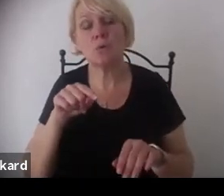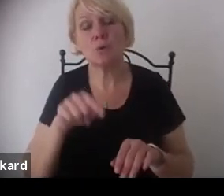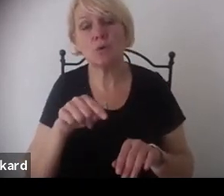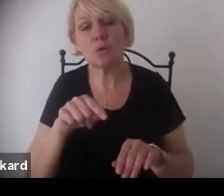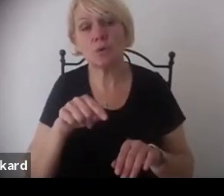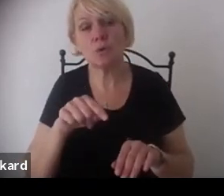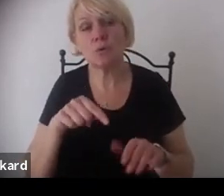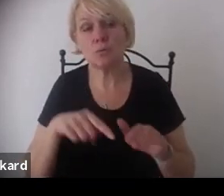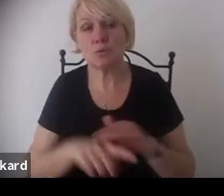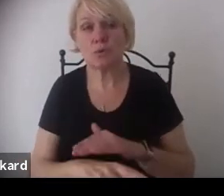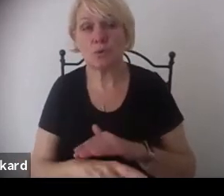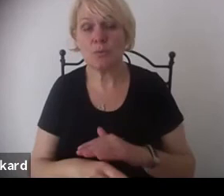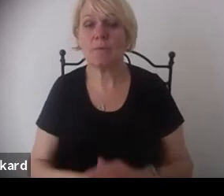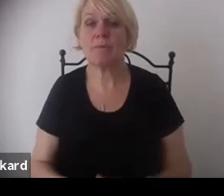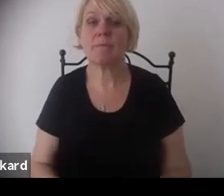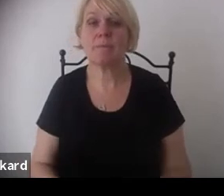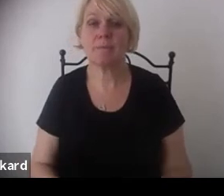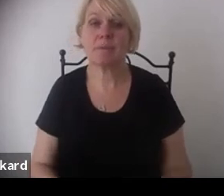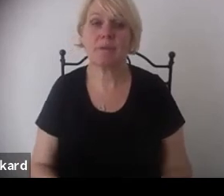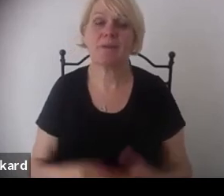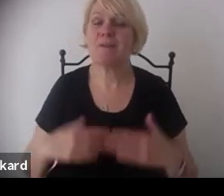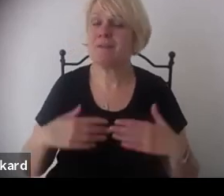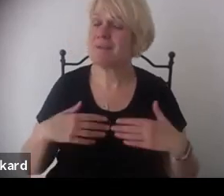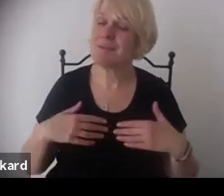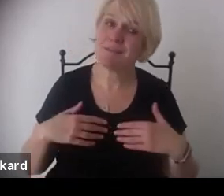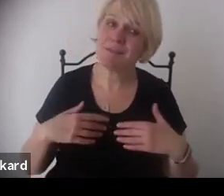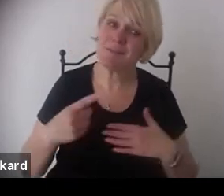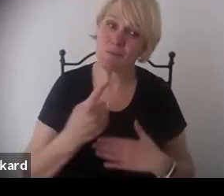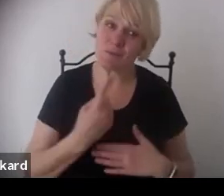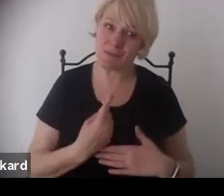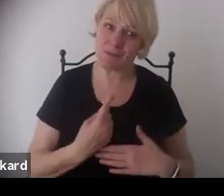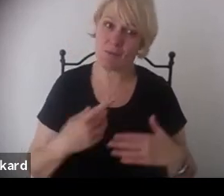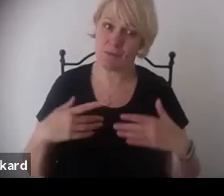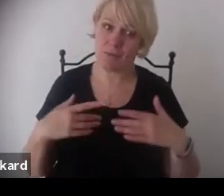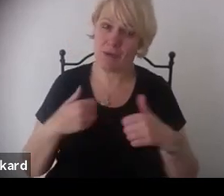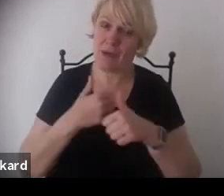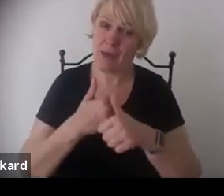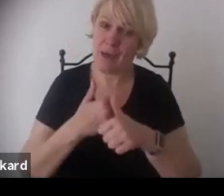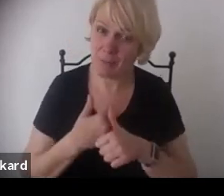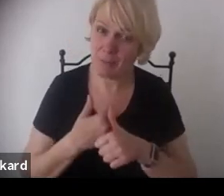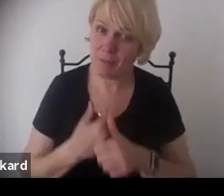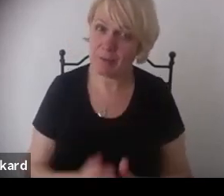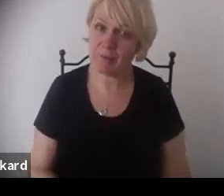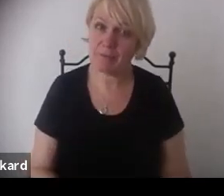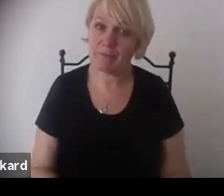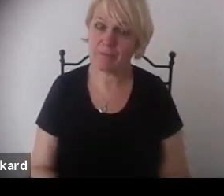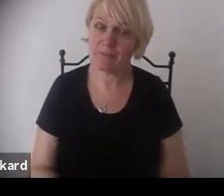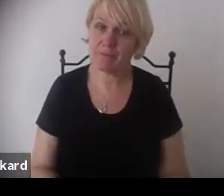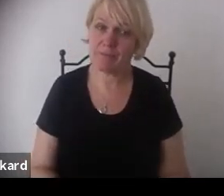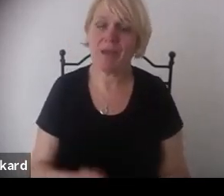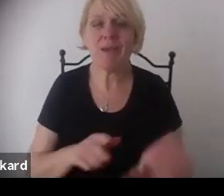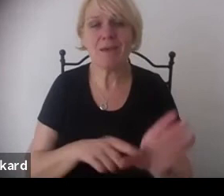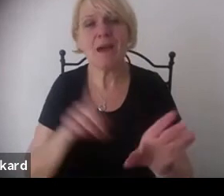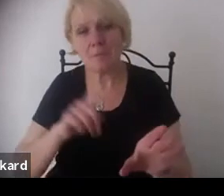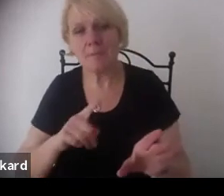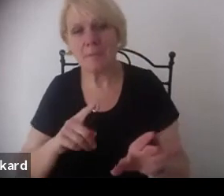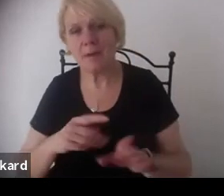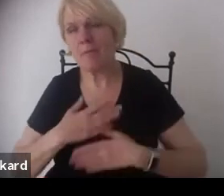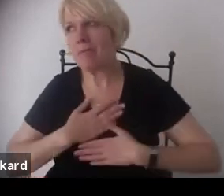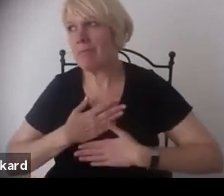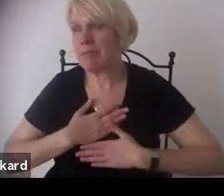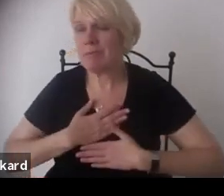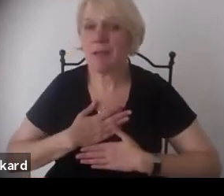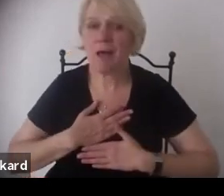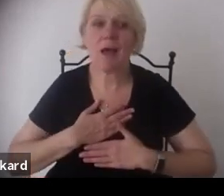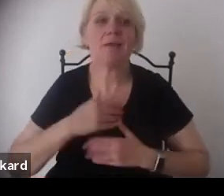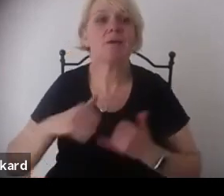think, you know, it's very important for young people. They like social media, and I think our